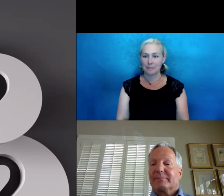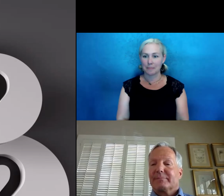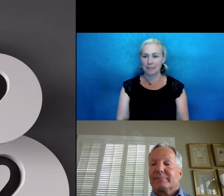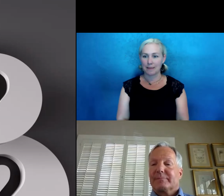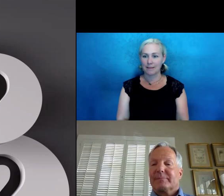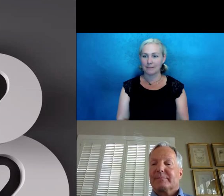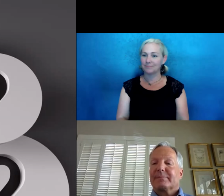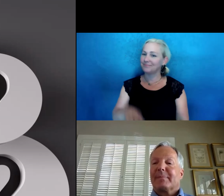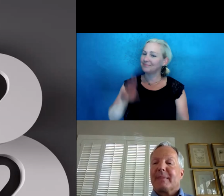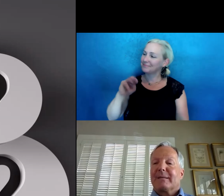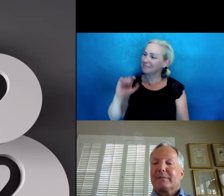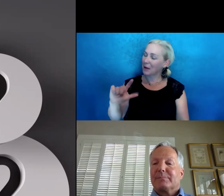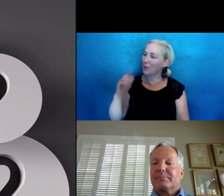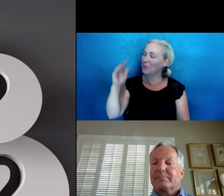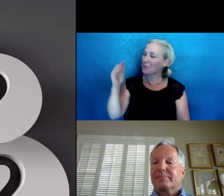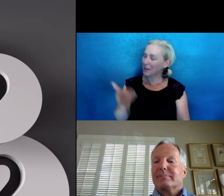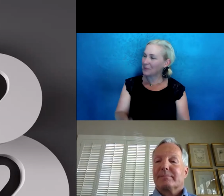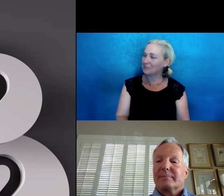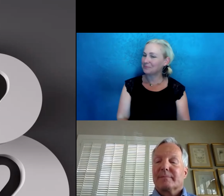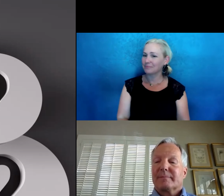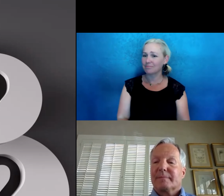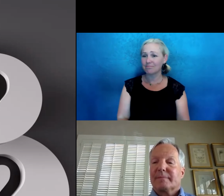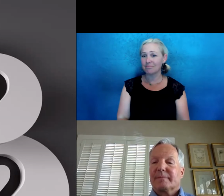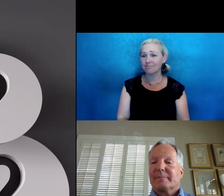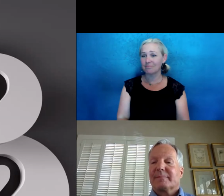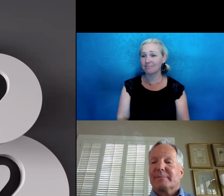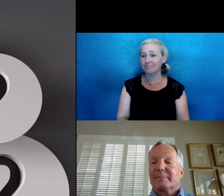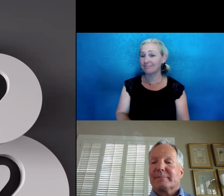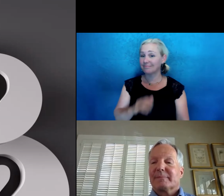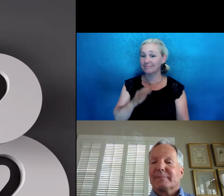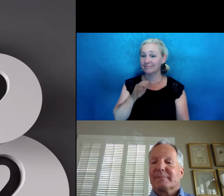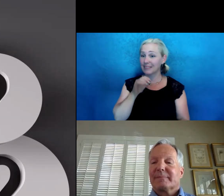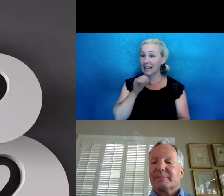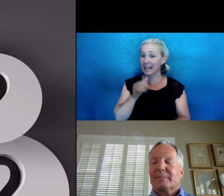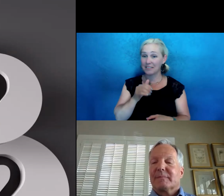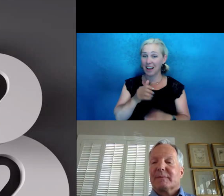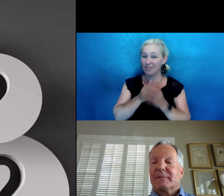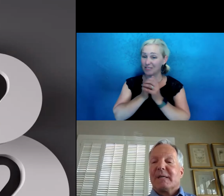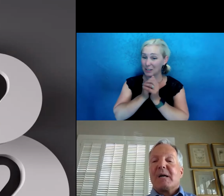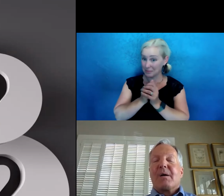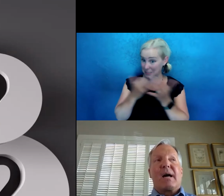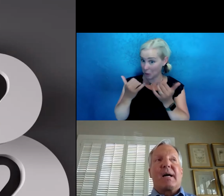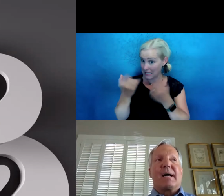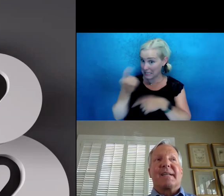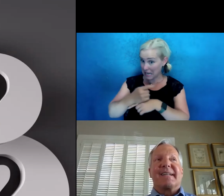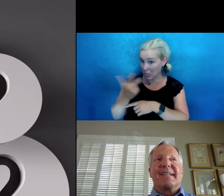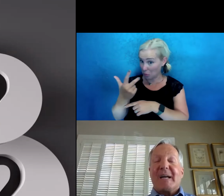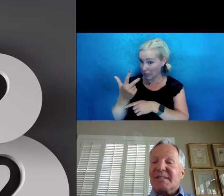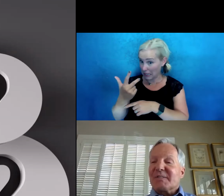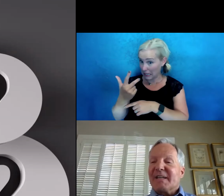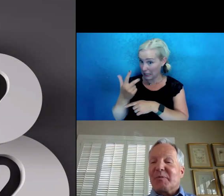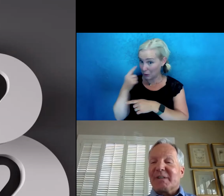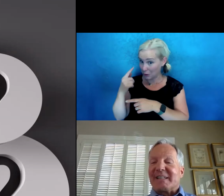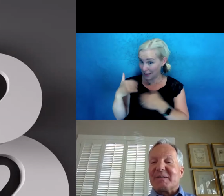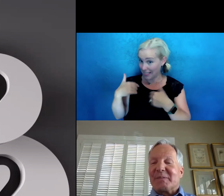Well, Michael, welcome. And I don't think I've had a chance to personally congratulate you. What is this, day 3 on the job? Yes,